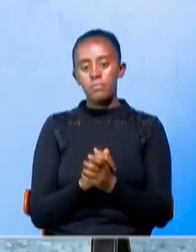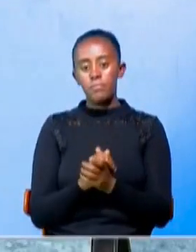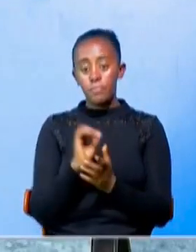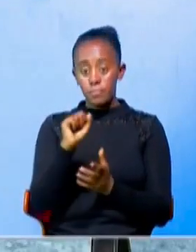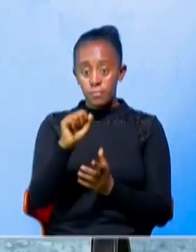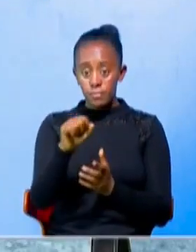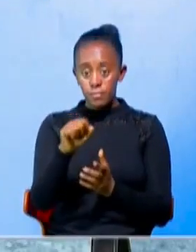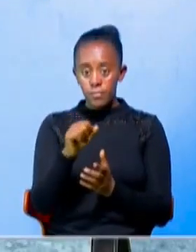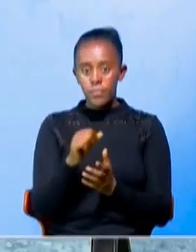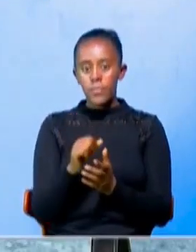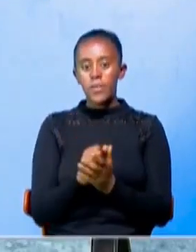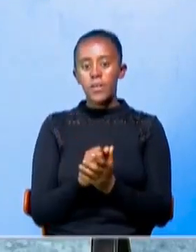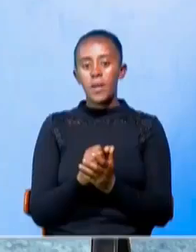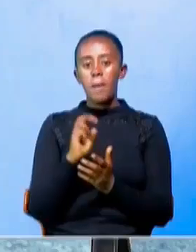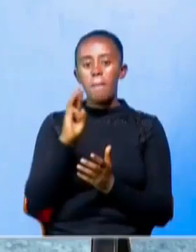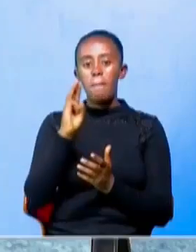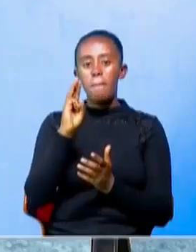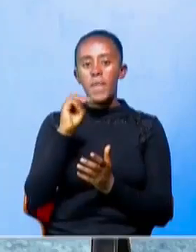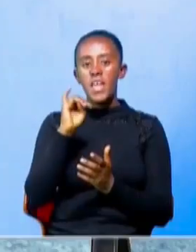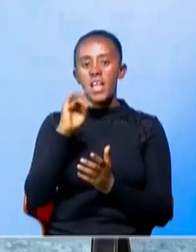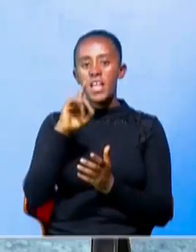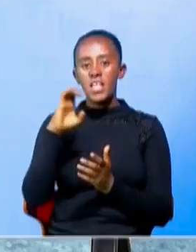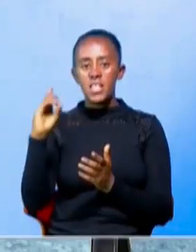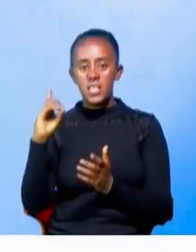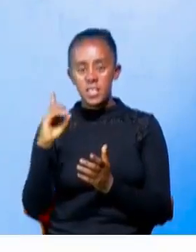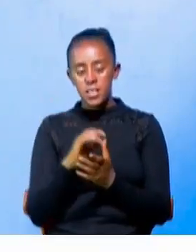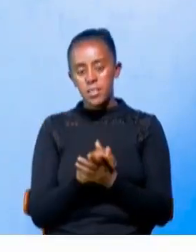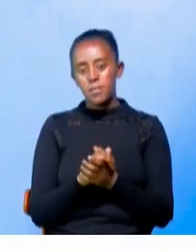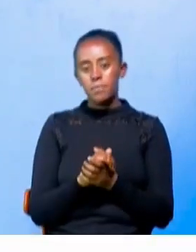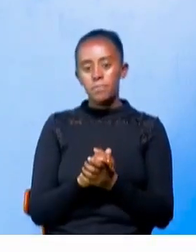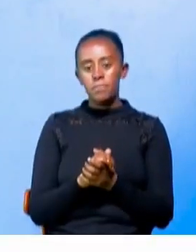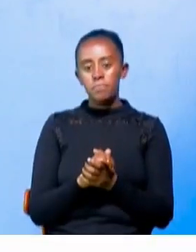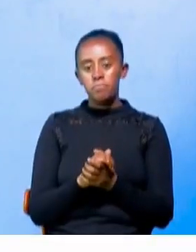Yeah? Mild. Right.